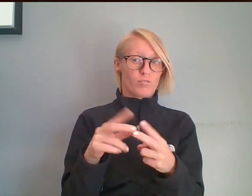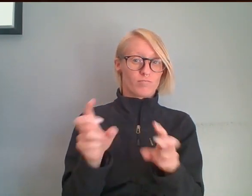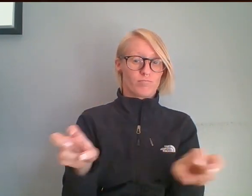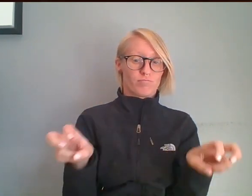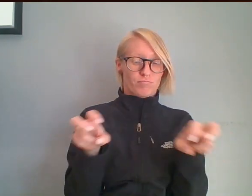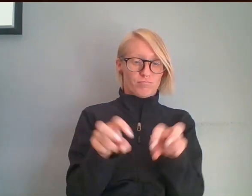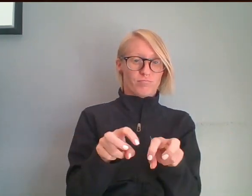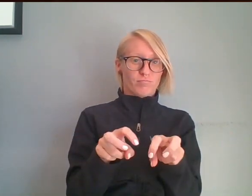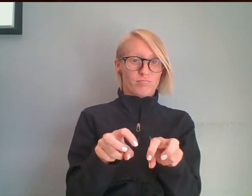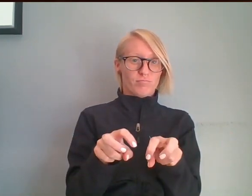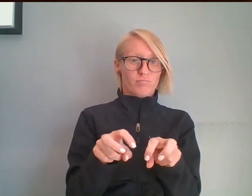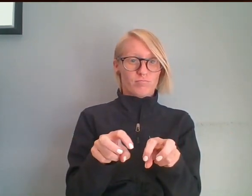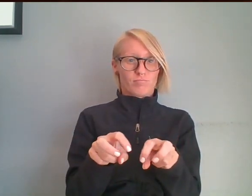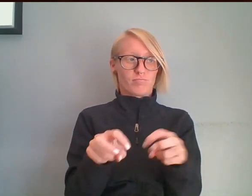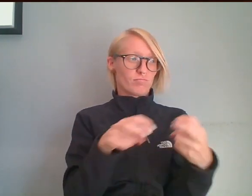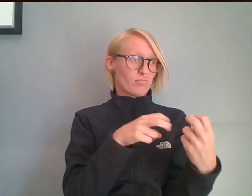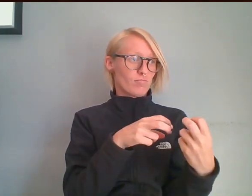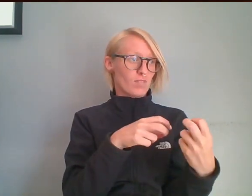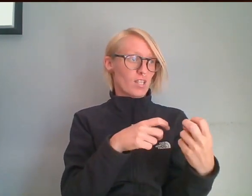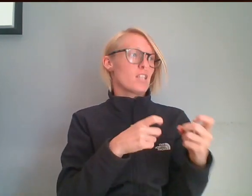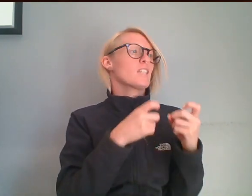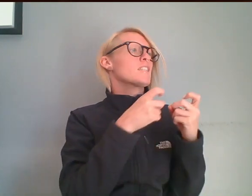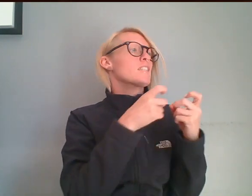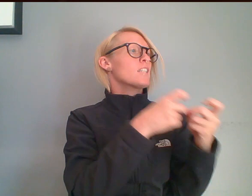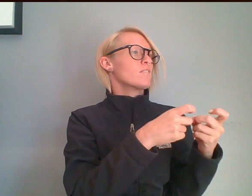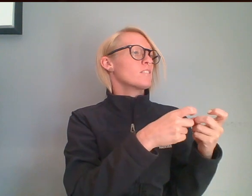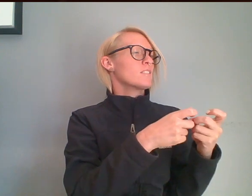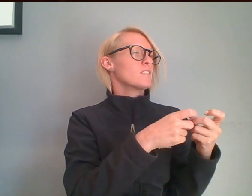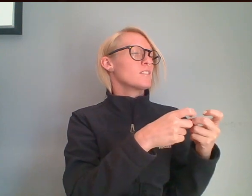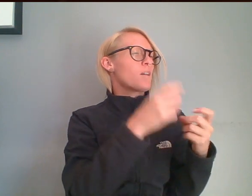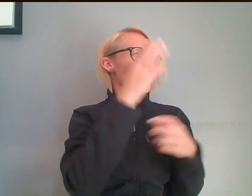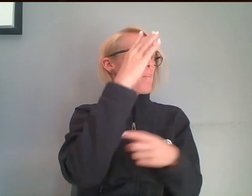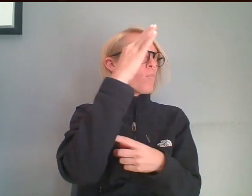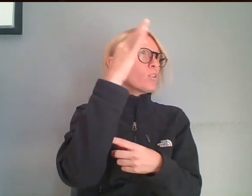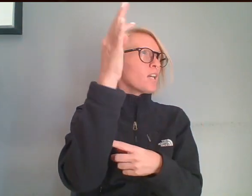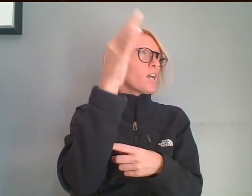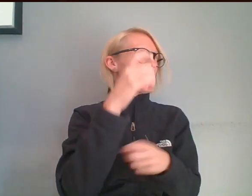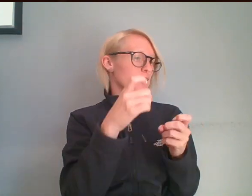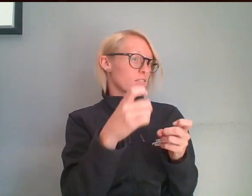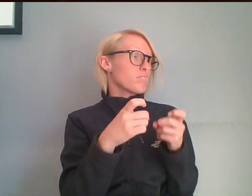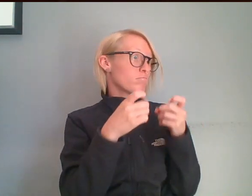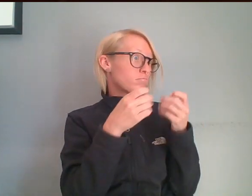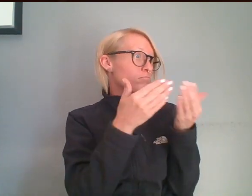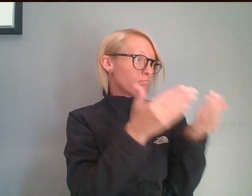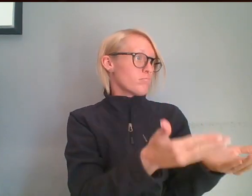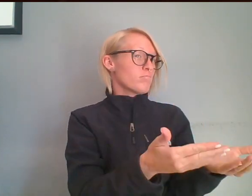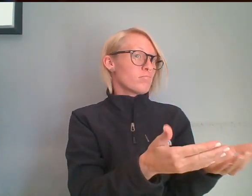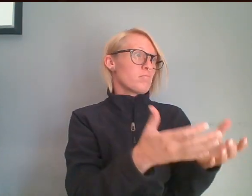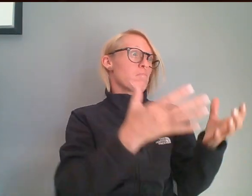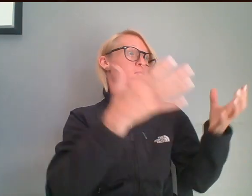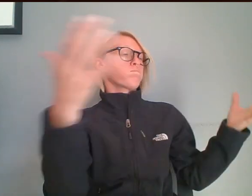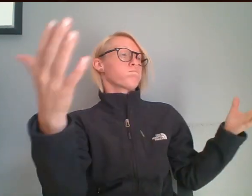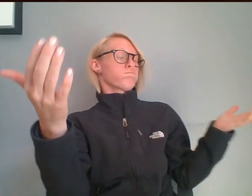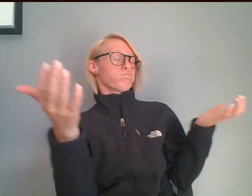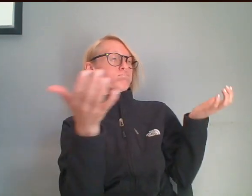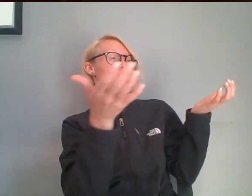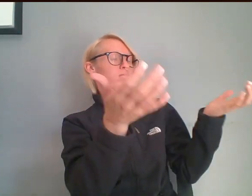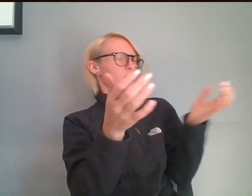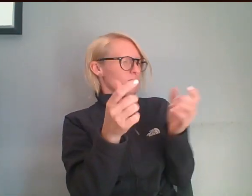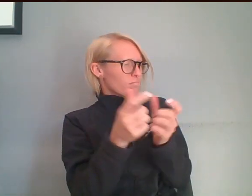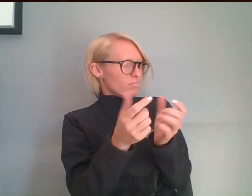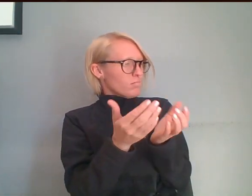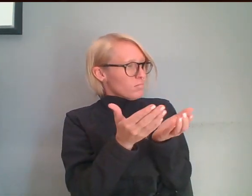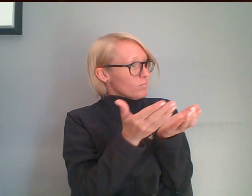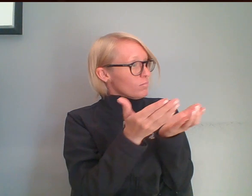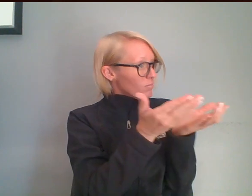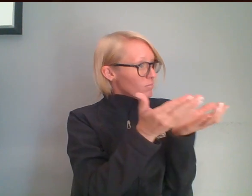partner are going to exchange imaginary gifts. Okay? Pretend you have a gift. It can be a big gift, it can be a small gift. And